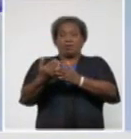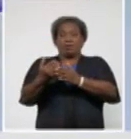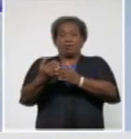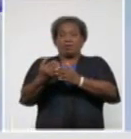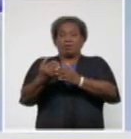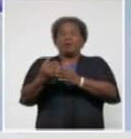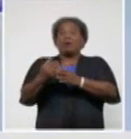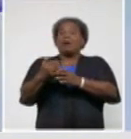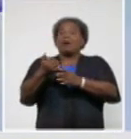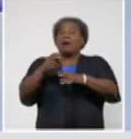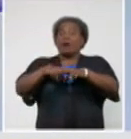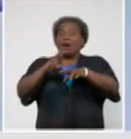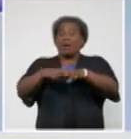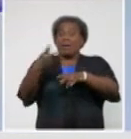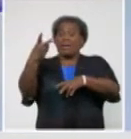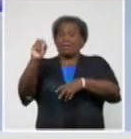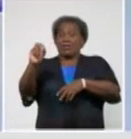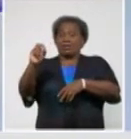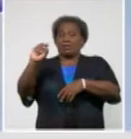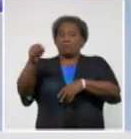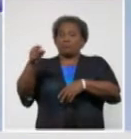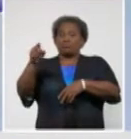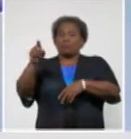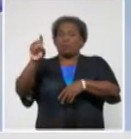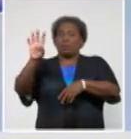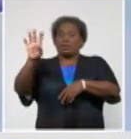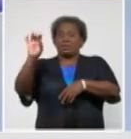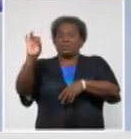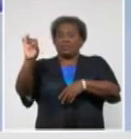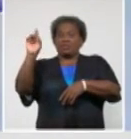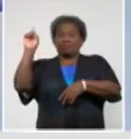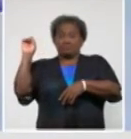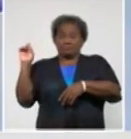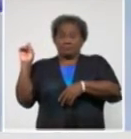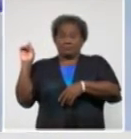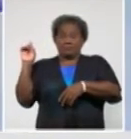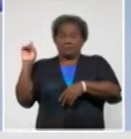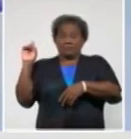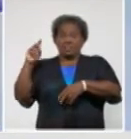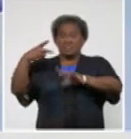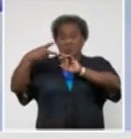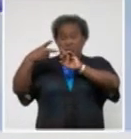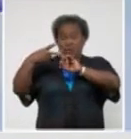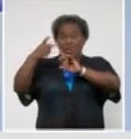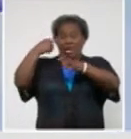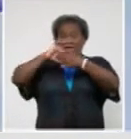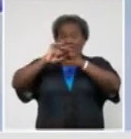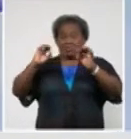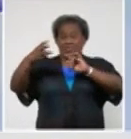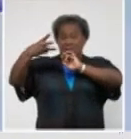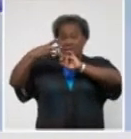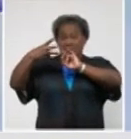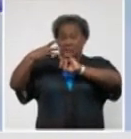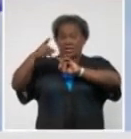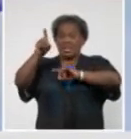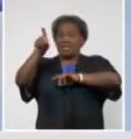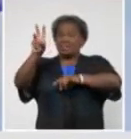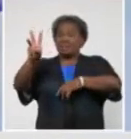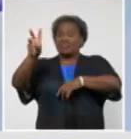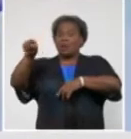then Matanzas with 3.61, Sancti Spiritus rate rises to